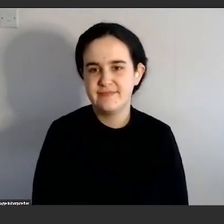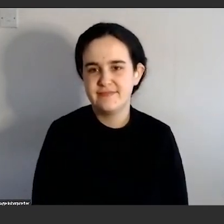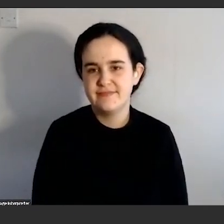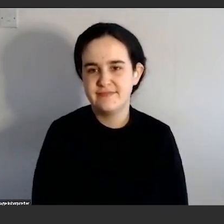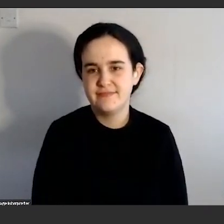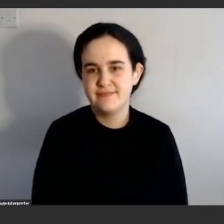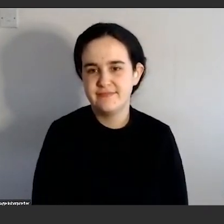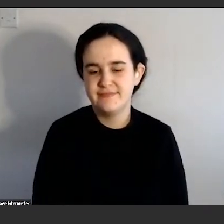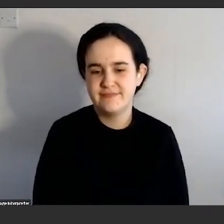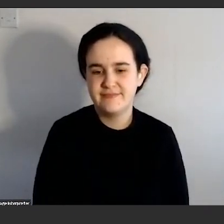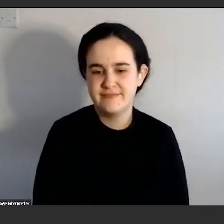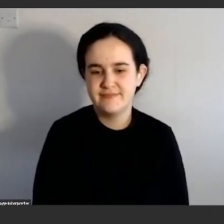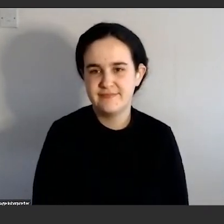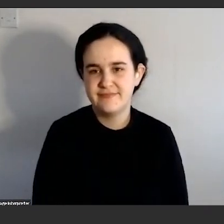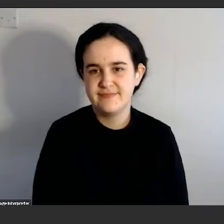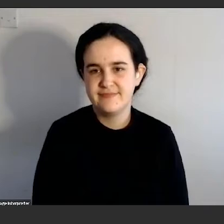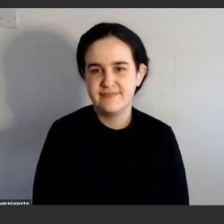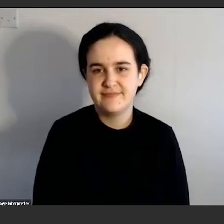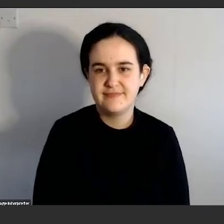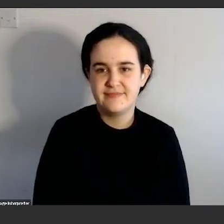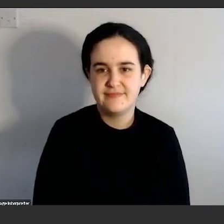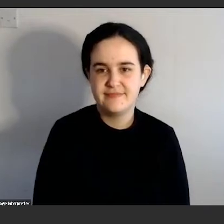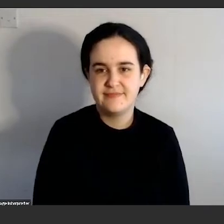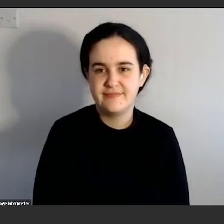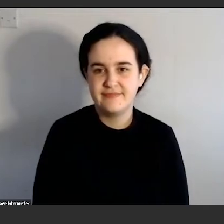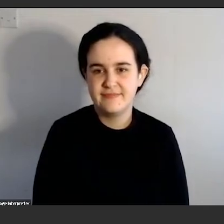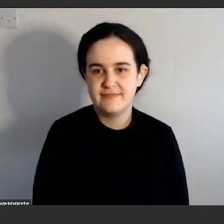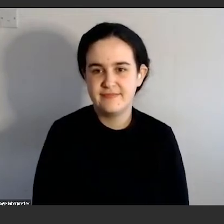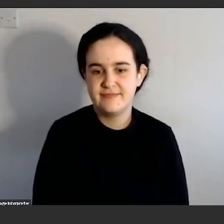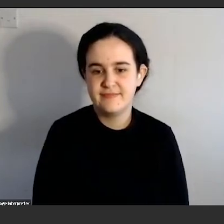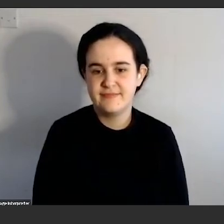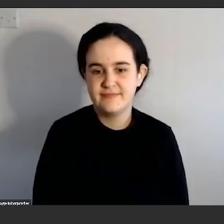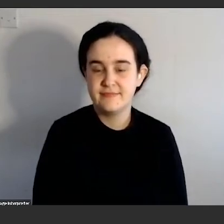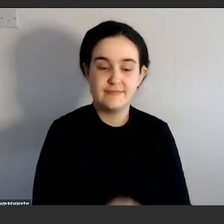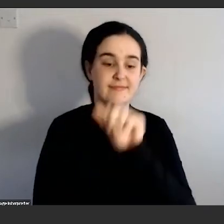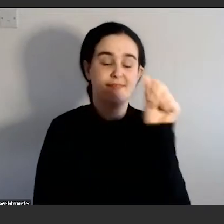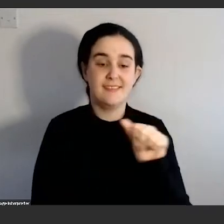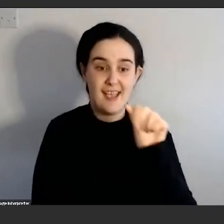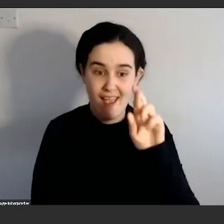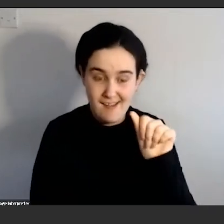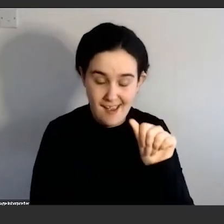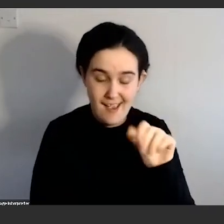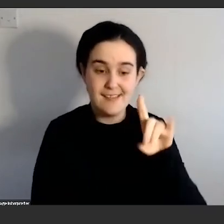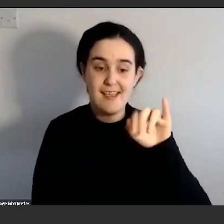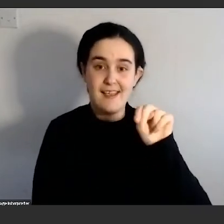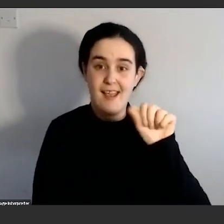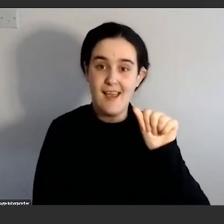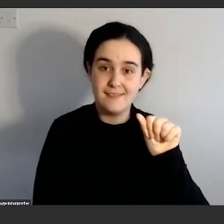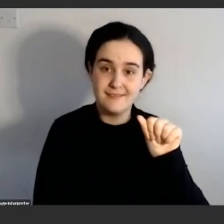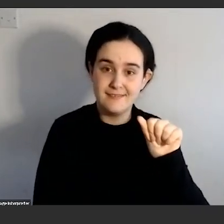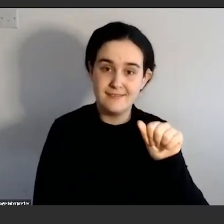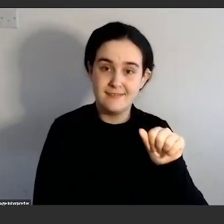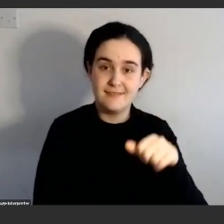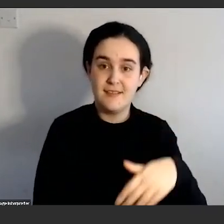Zara, Dina, and the Shower Band providing a mic drop moment for